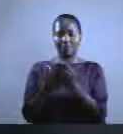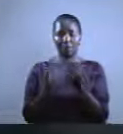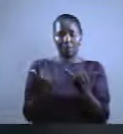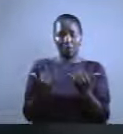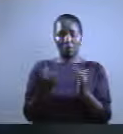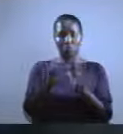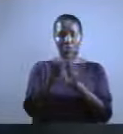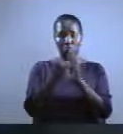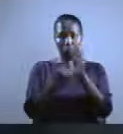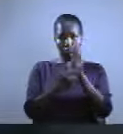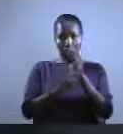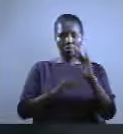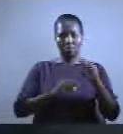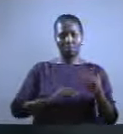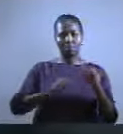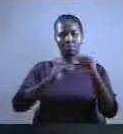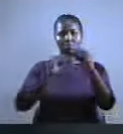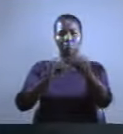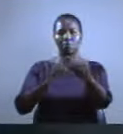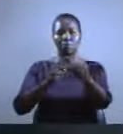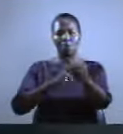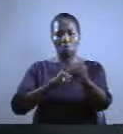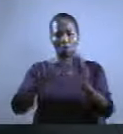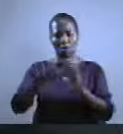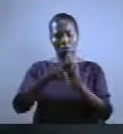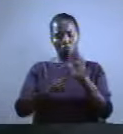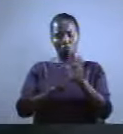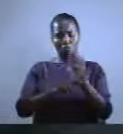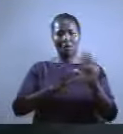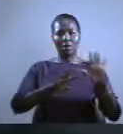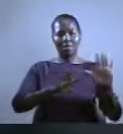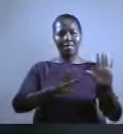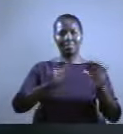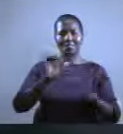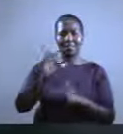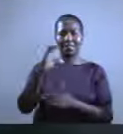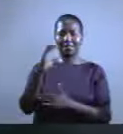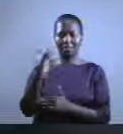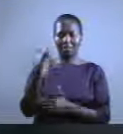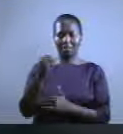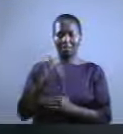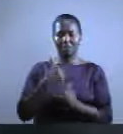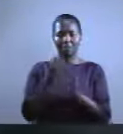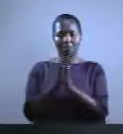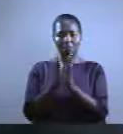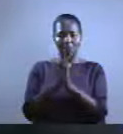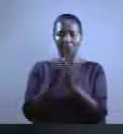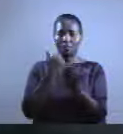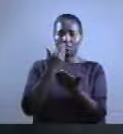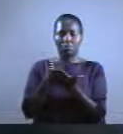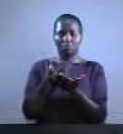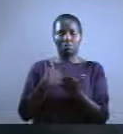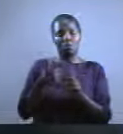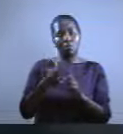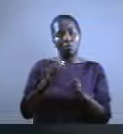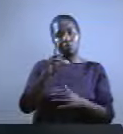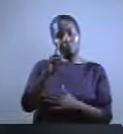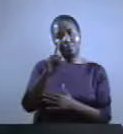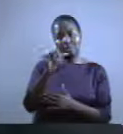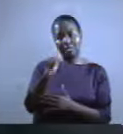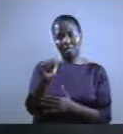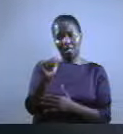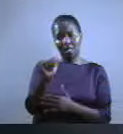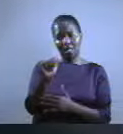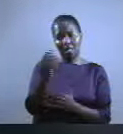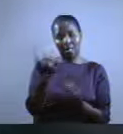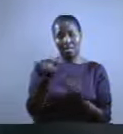day as determined by Rule 97C. So, Speaker, I therefore move on behalf of the Democratic Alliance